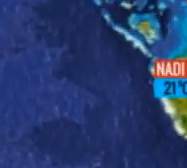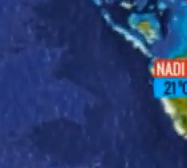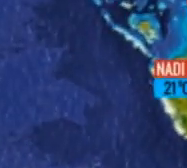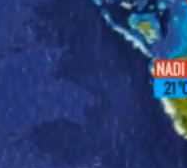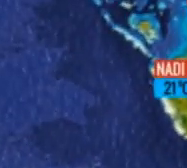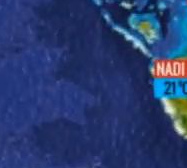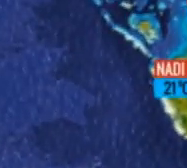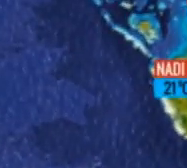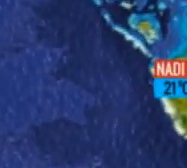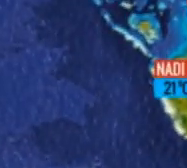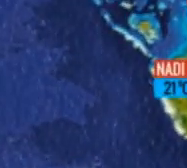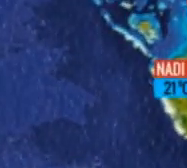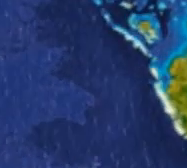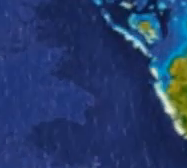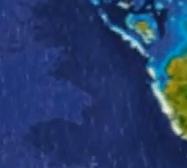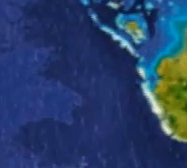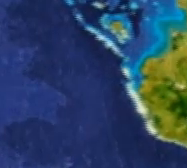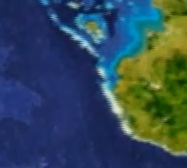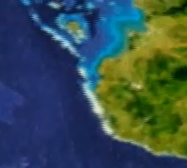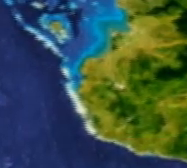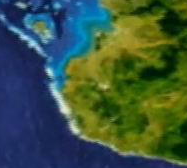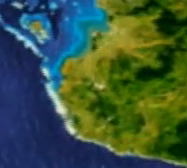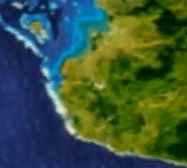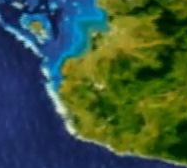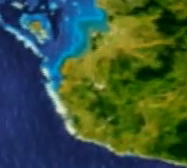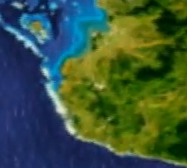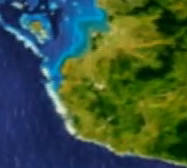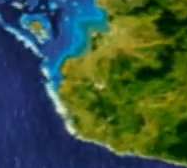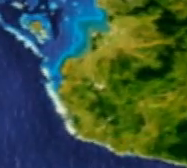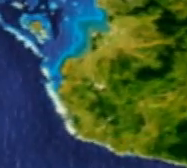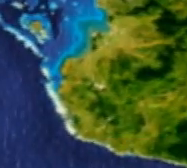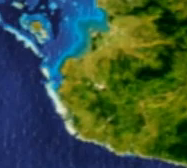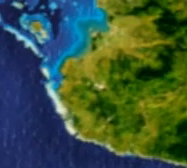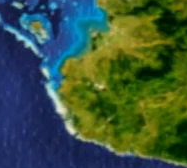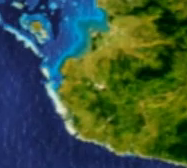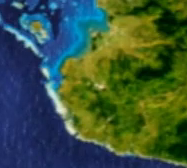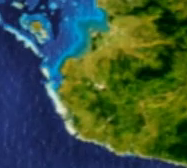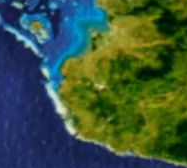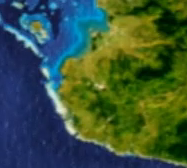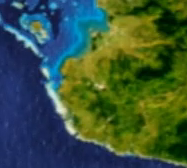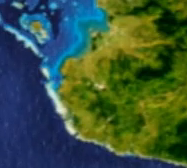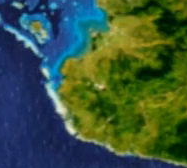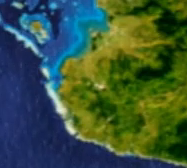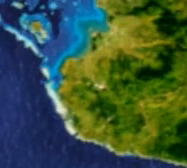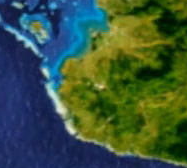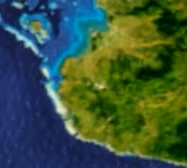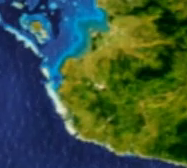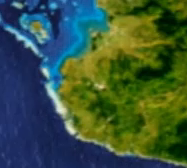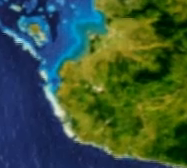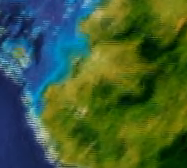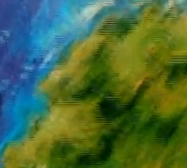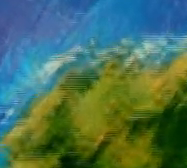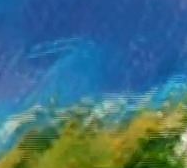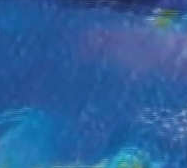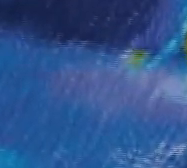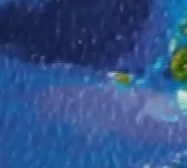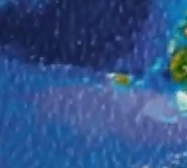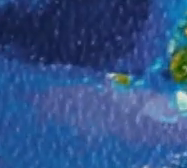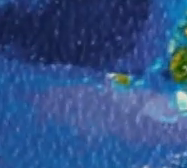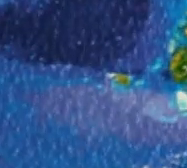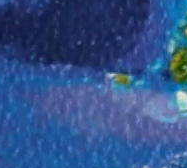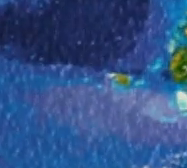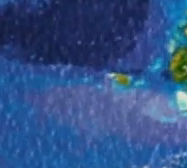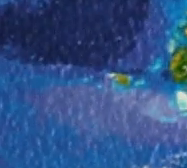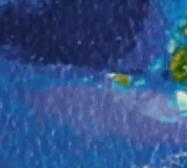conditions prevailed. Eastwards from Pacific Harbour to Suva, mostly pleasant with a blend of sun and clouds. And up north, similar